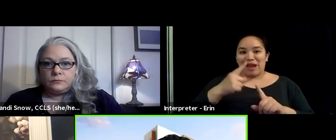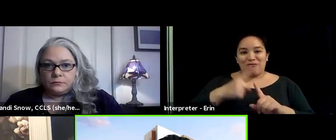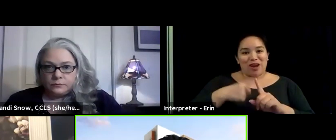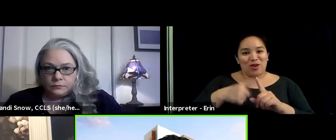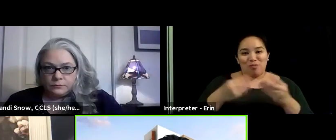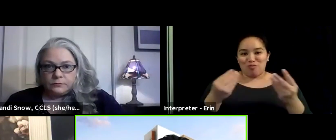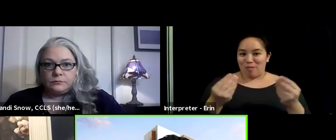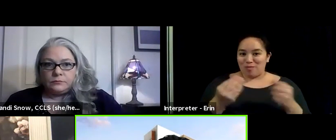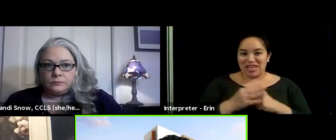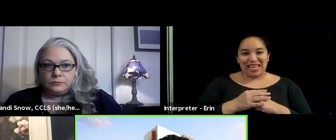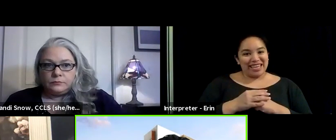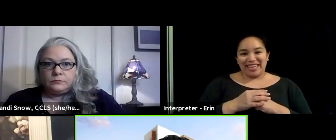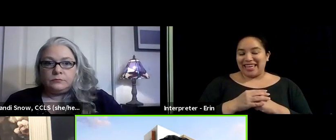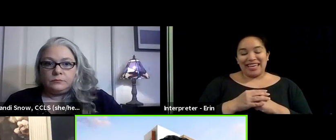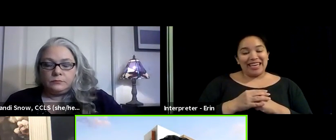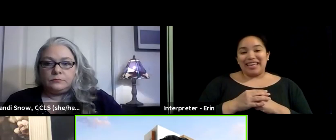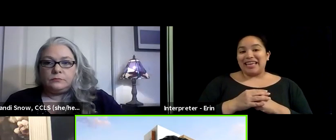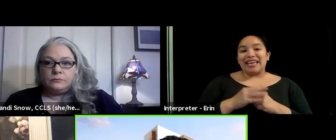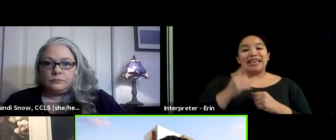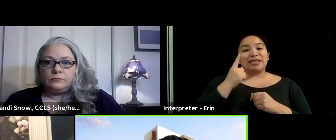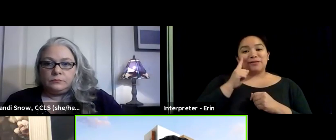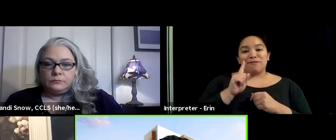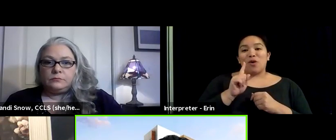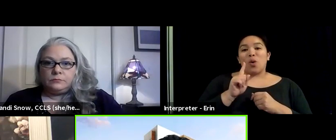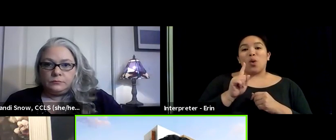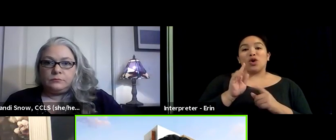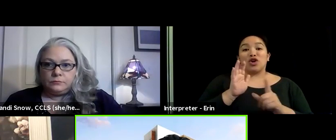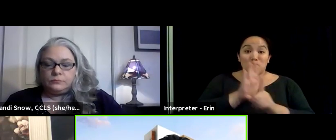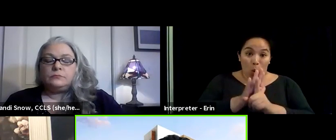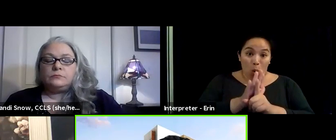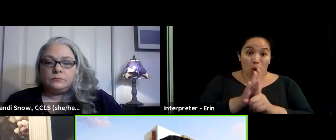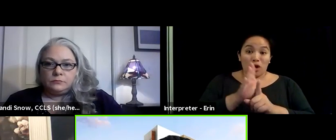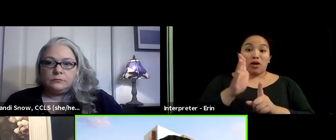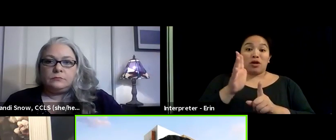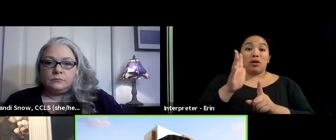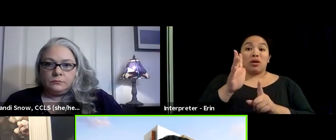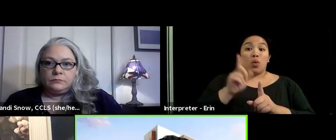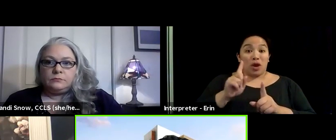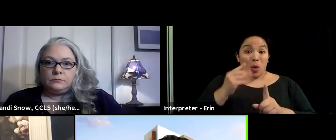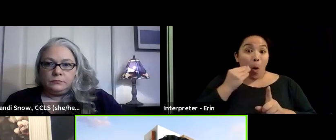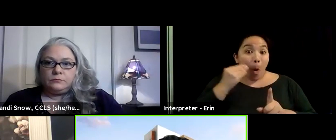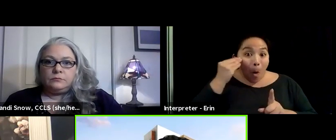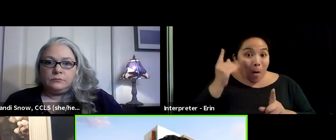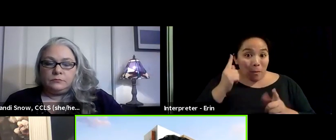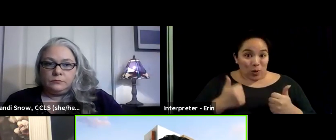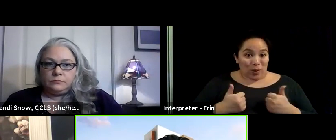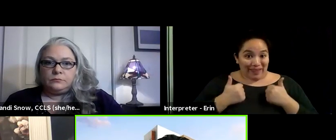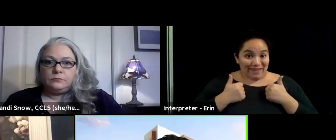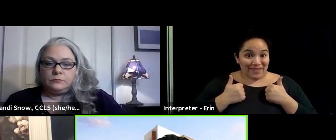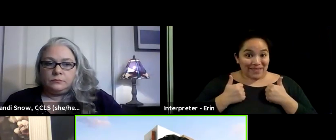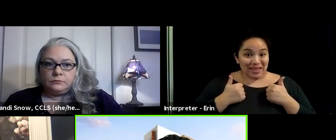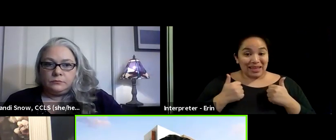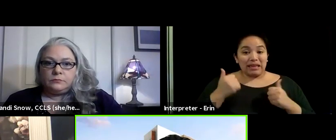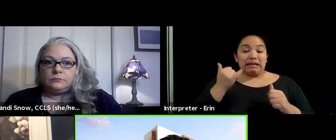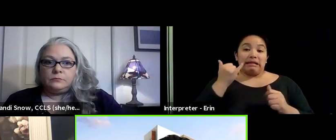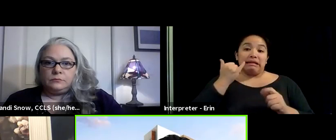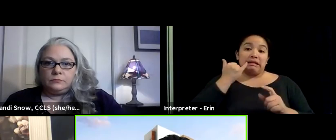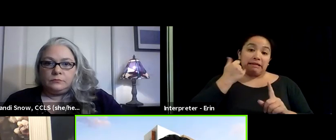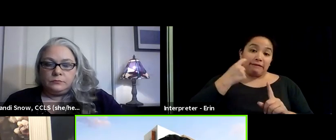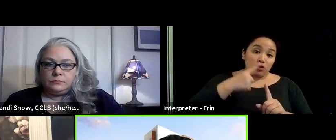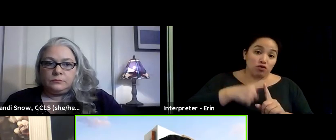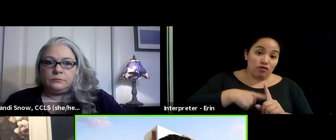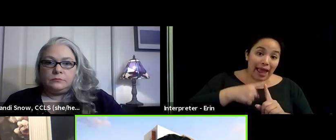It's for your it's for your primary residence. whether it's a rental or